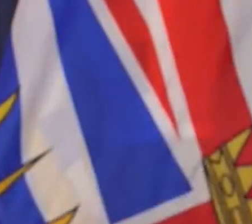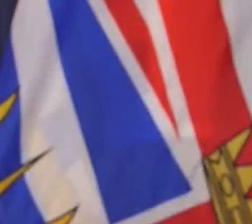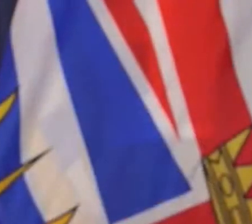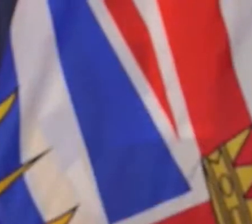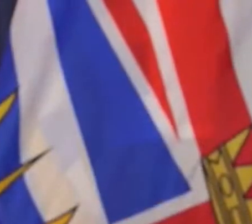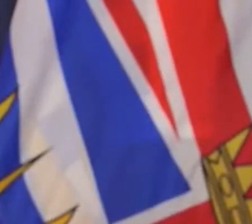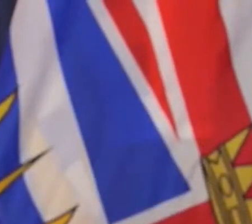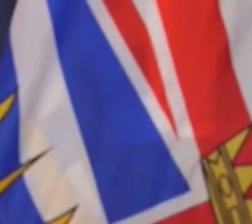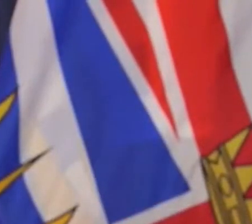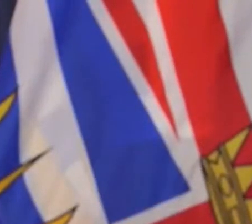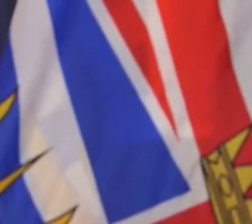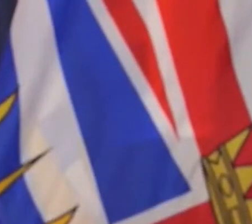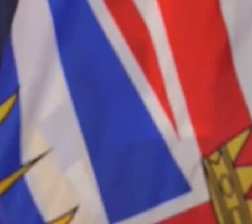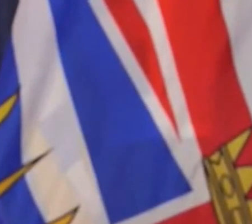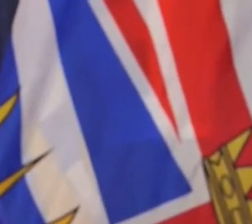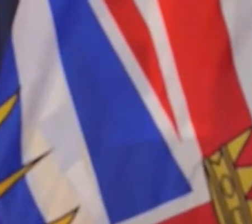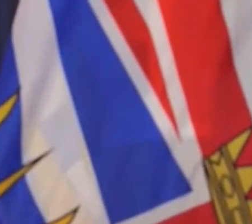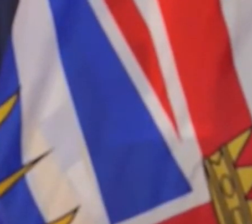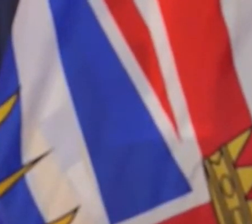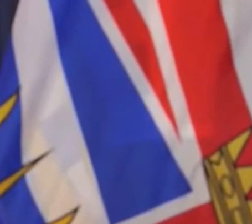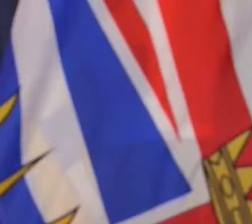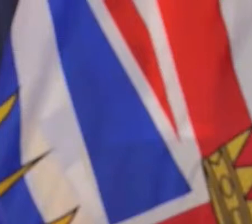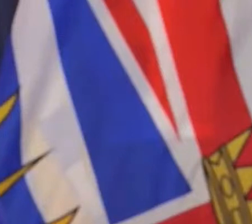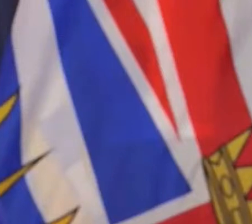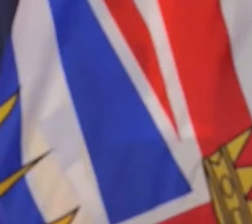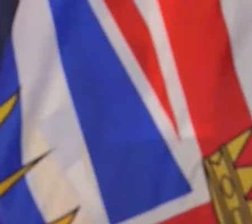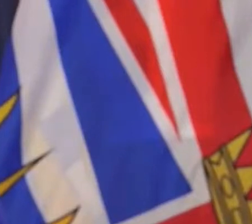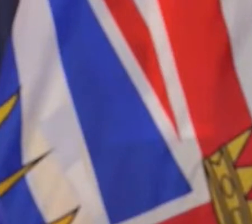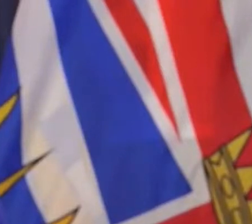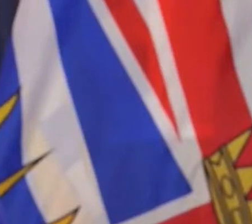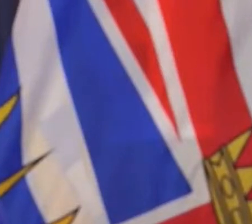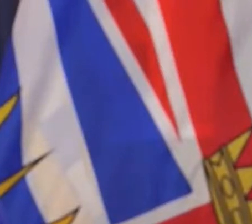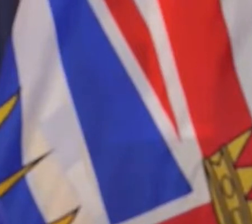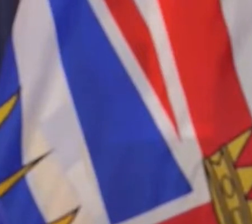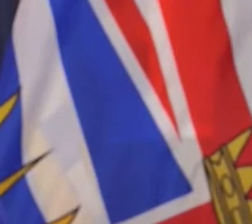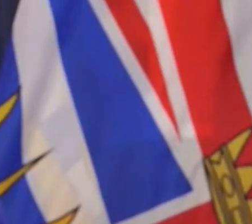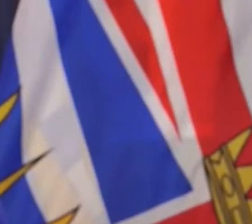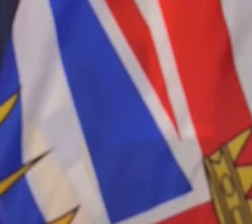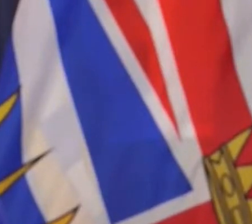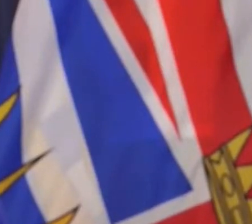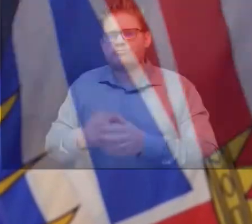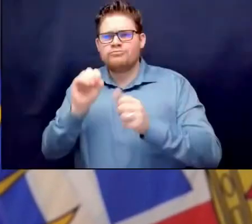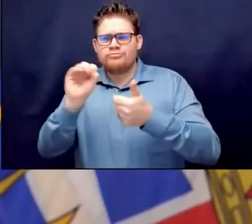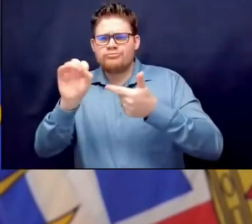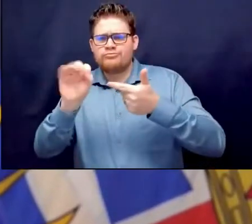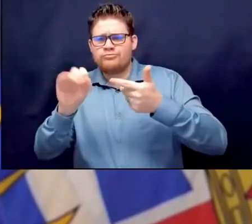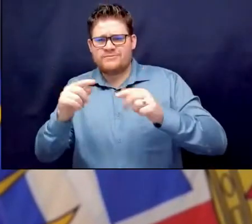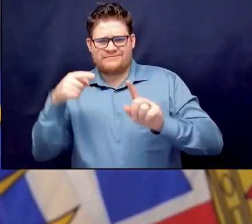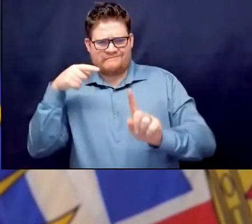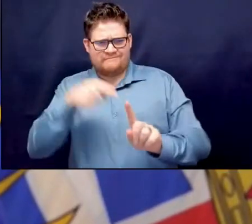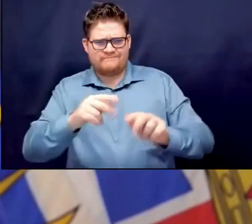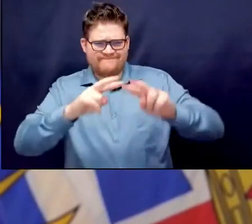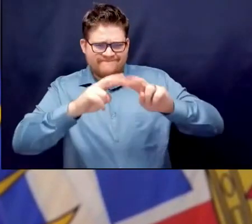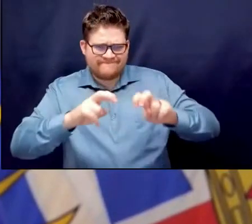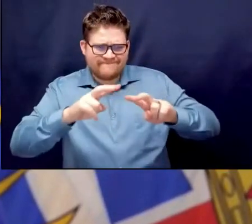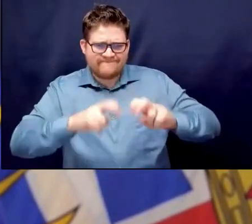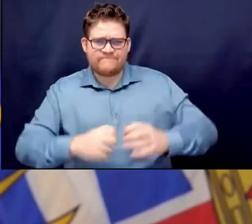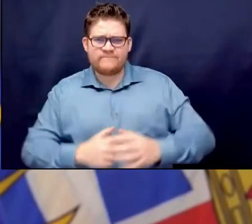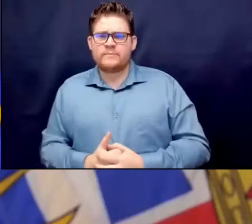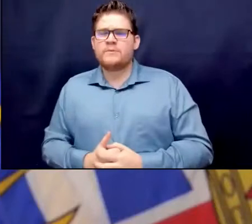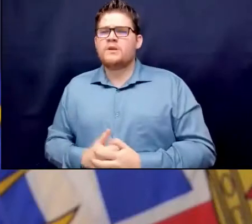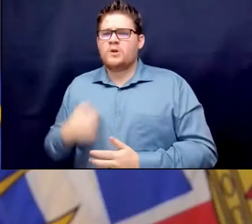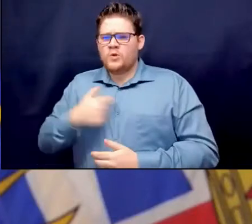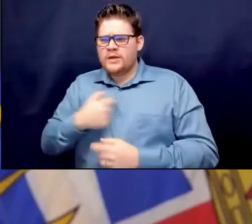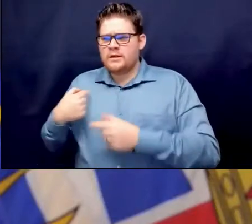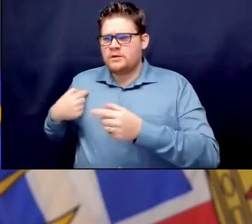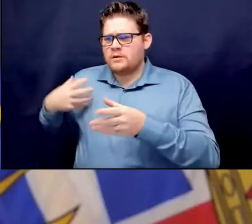We've been looking at very intensely over the last few weeks to try and put that puzzle together of where we are in our Omicron